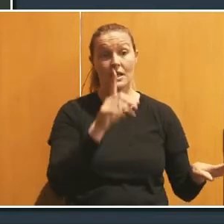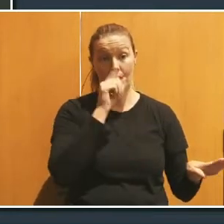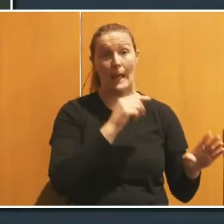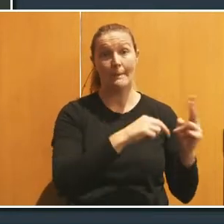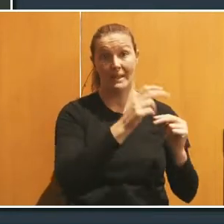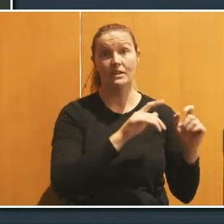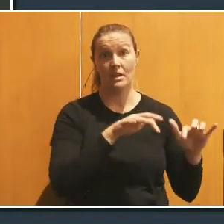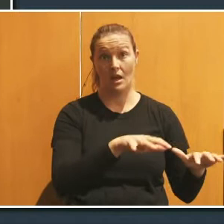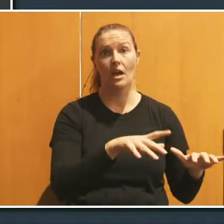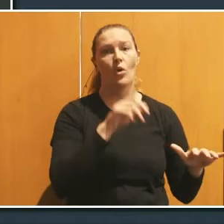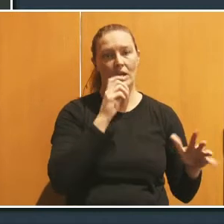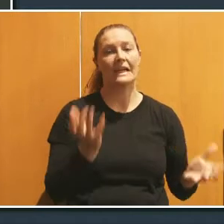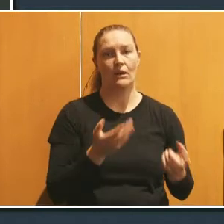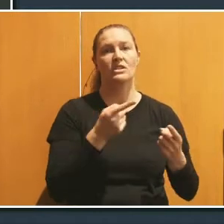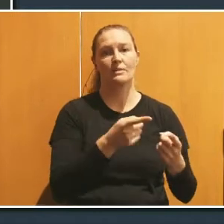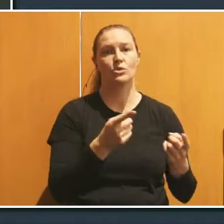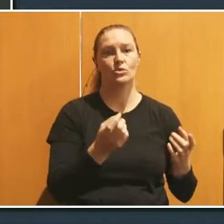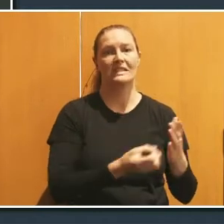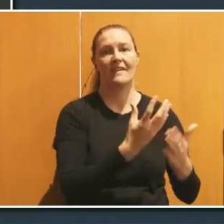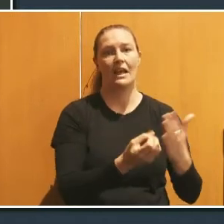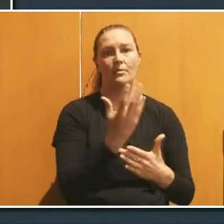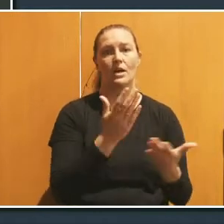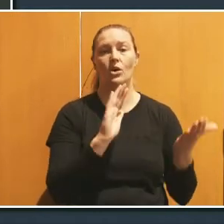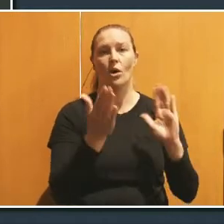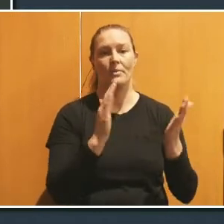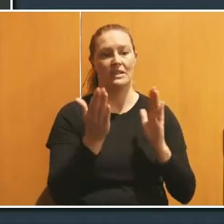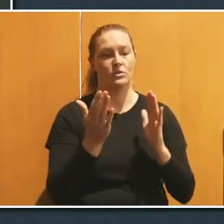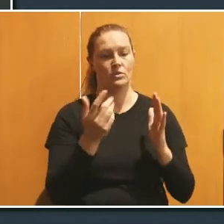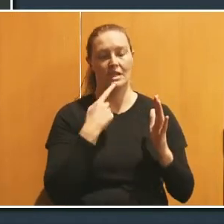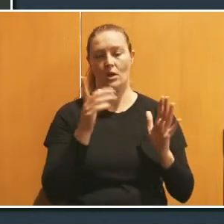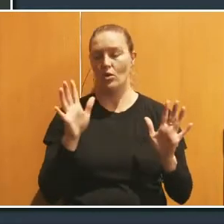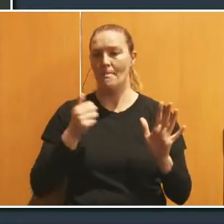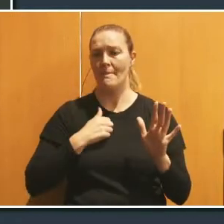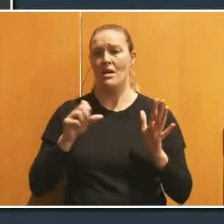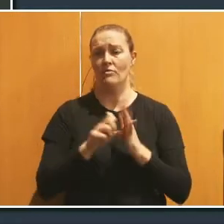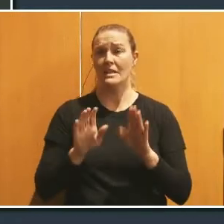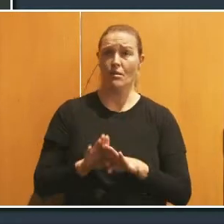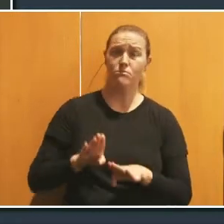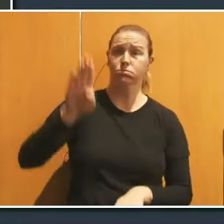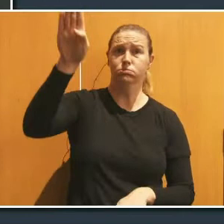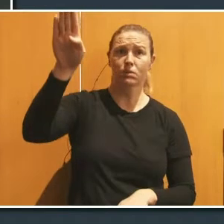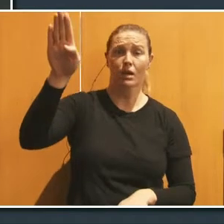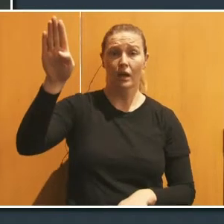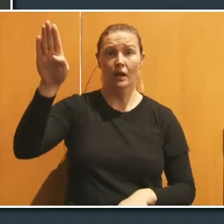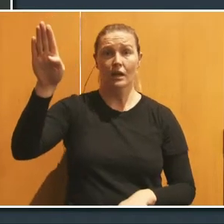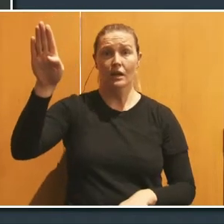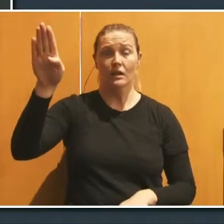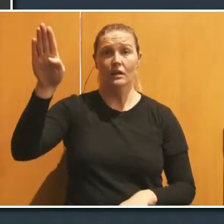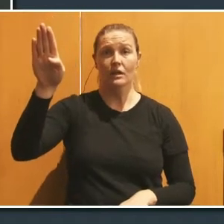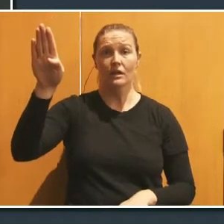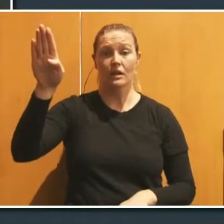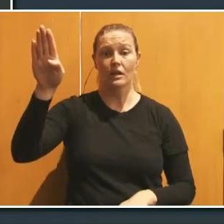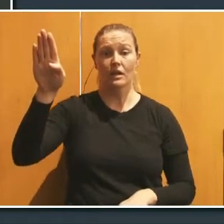land, versus being in a position of, okay, now my rates have gone up through the roof. An example,